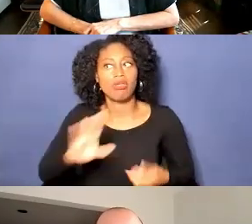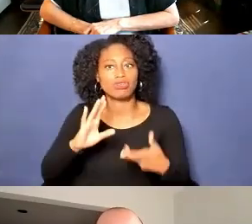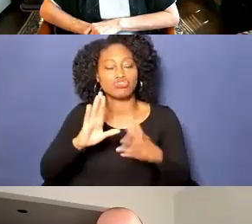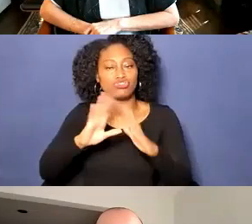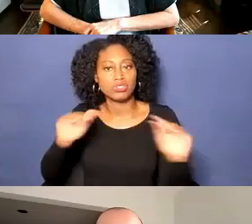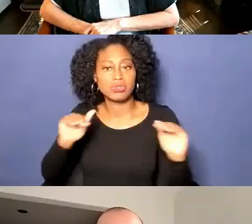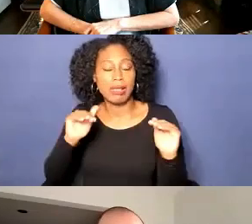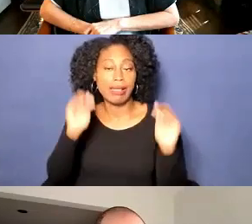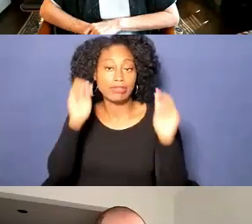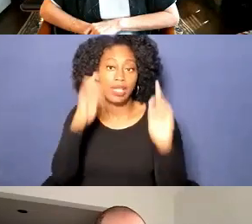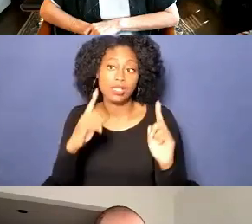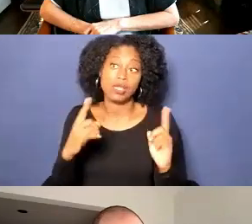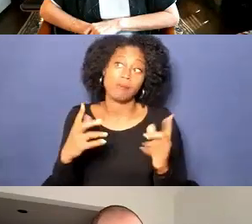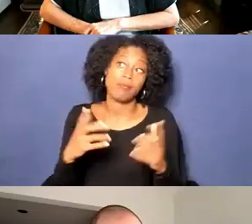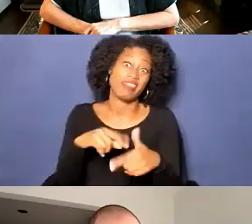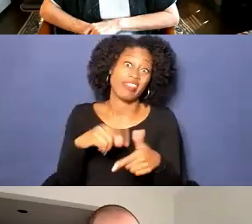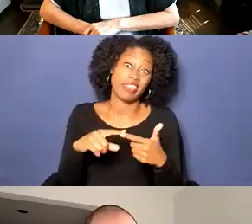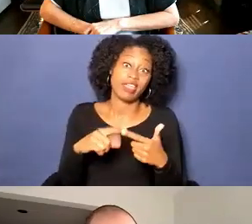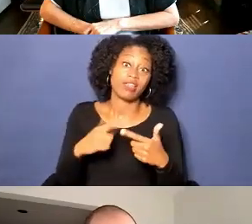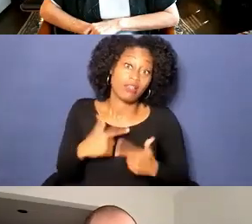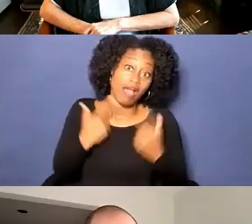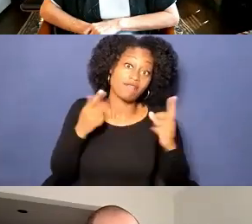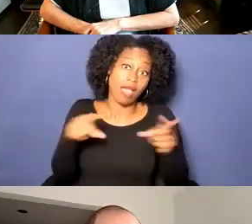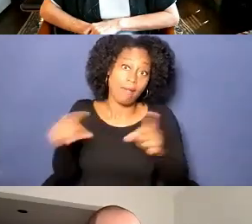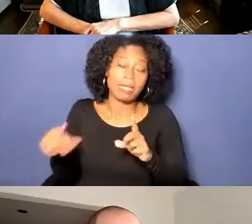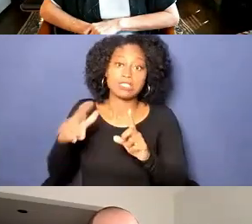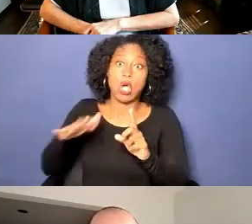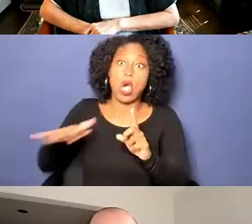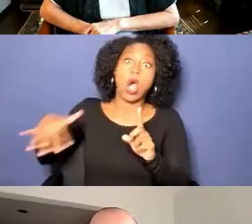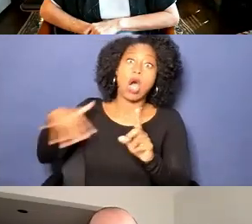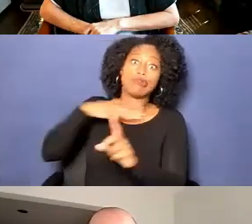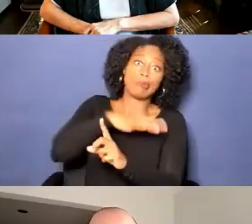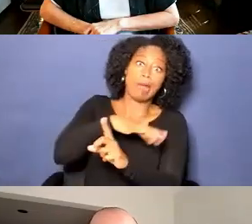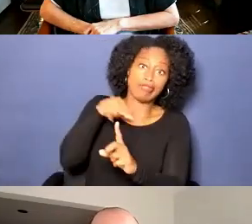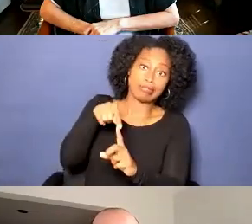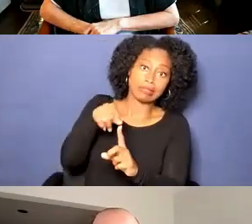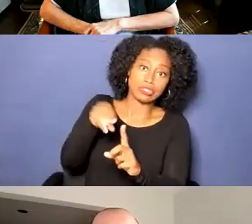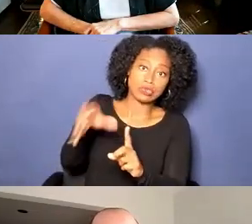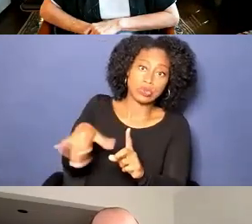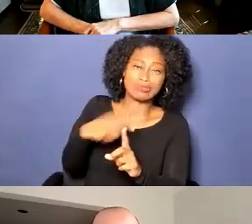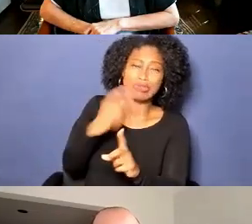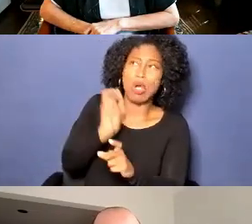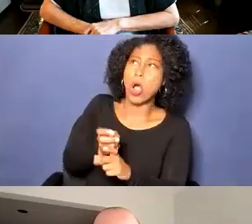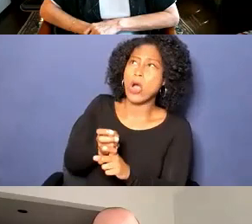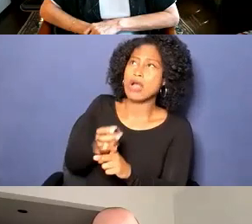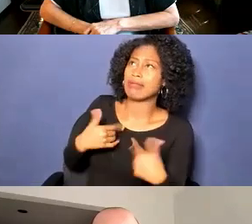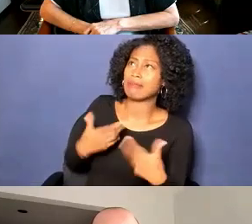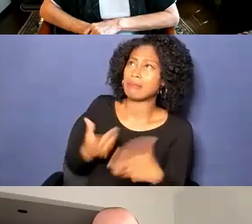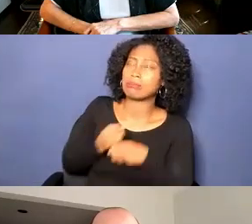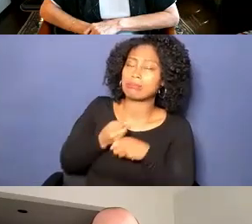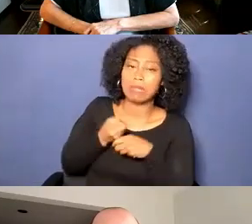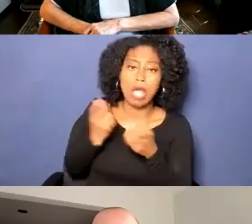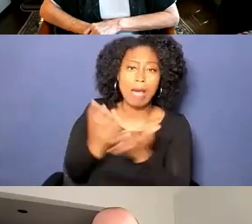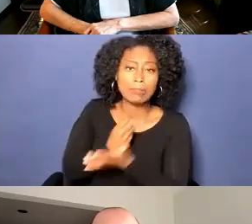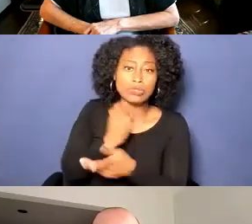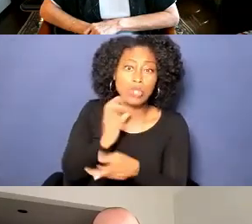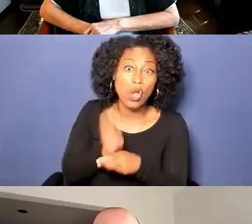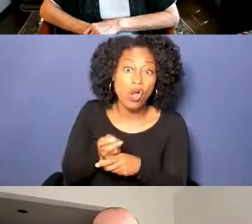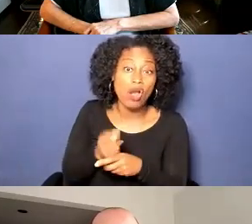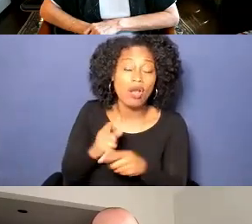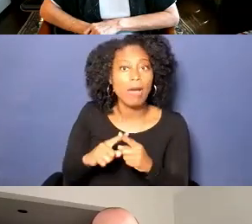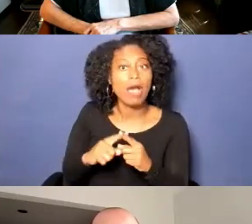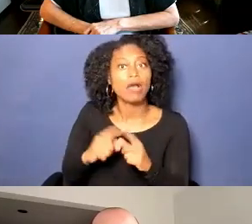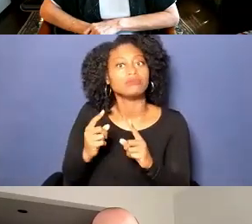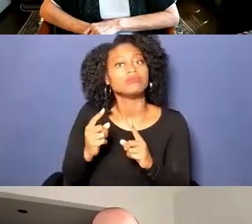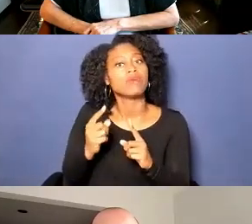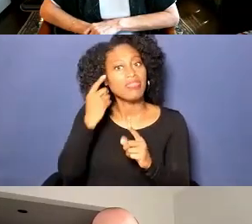people's lives that make it difficult for their children to have learning opportunities. So parent involvement continues to be a very